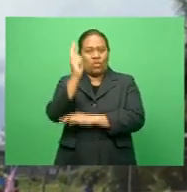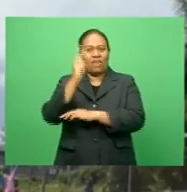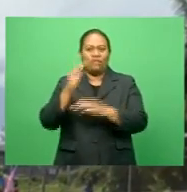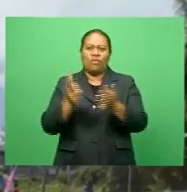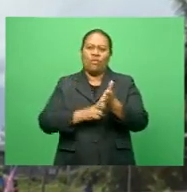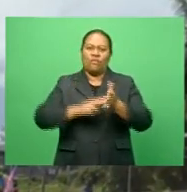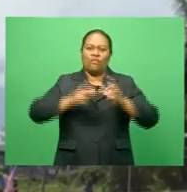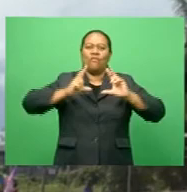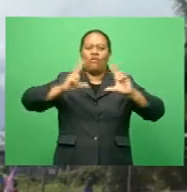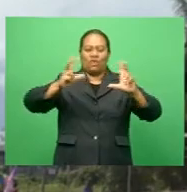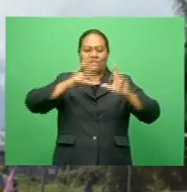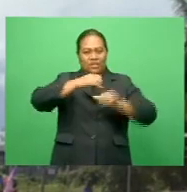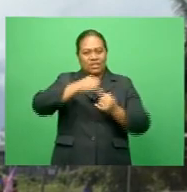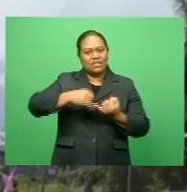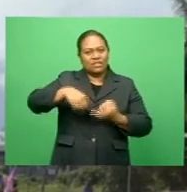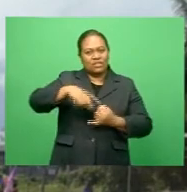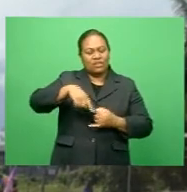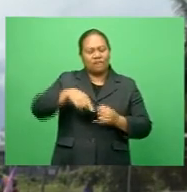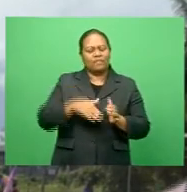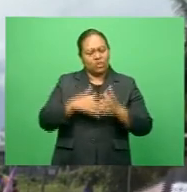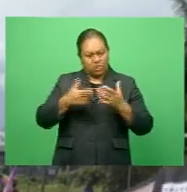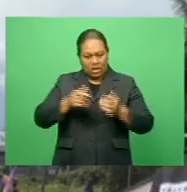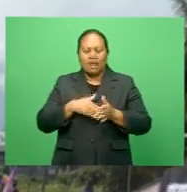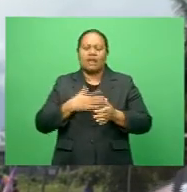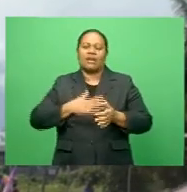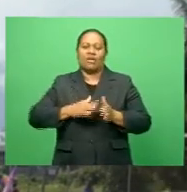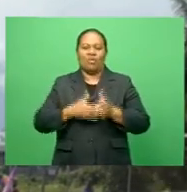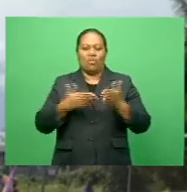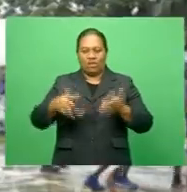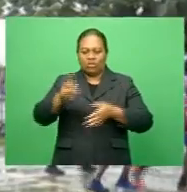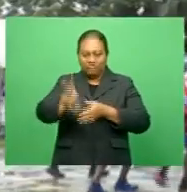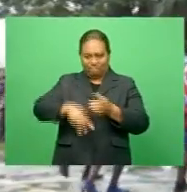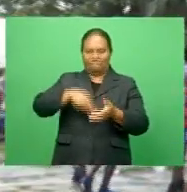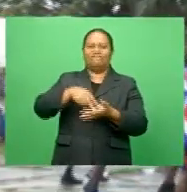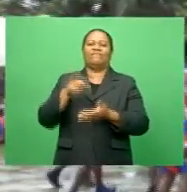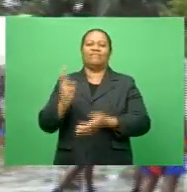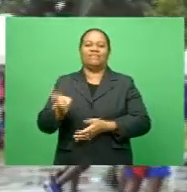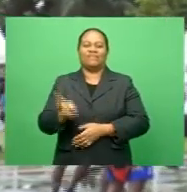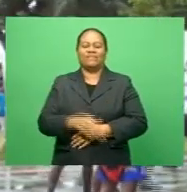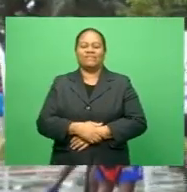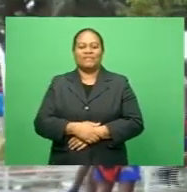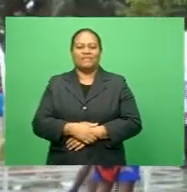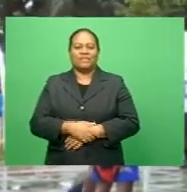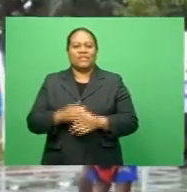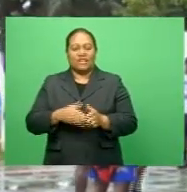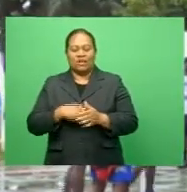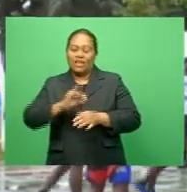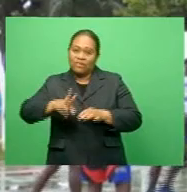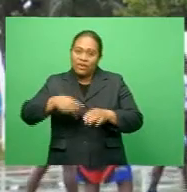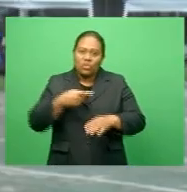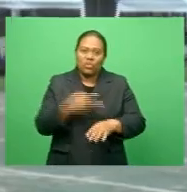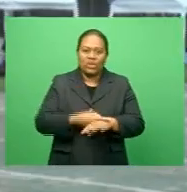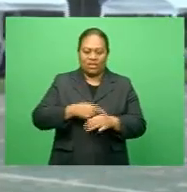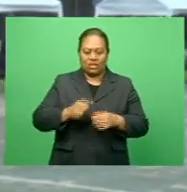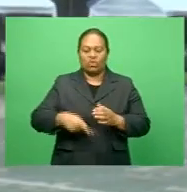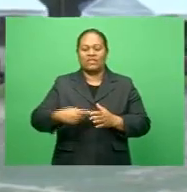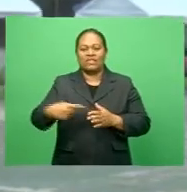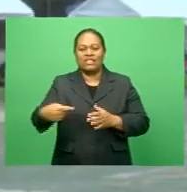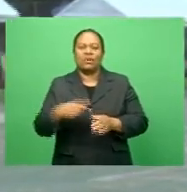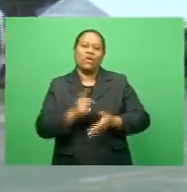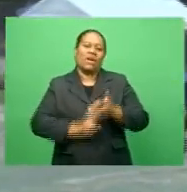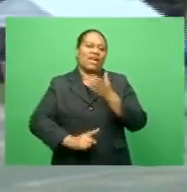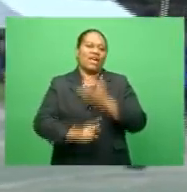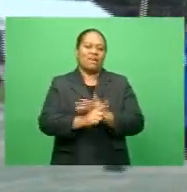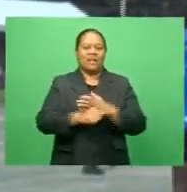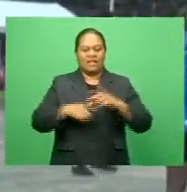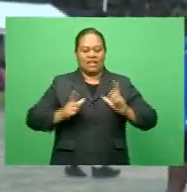Sepetsi, and now we are trying to revive Celtics volleyball again. The weekly league continues Saturday at the LICI Multipurpose Court